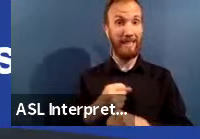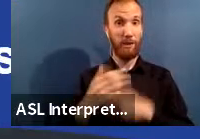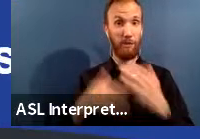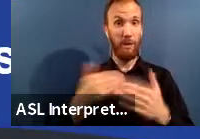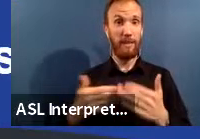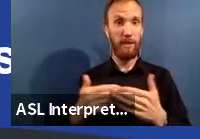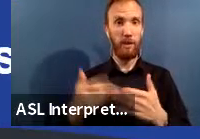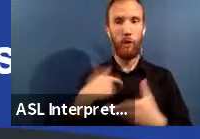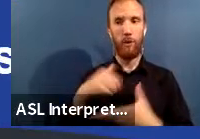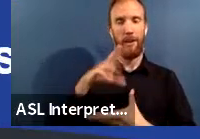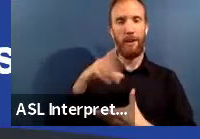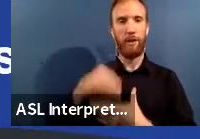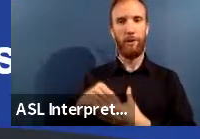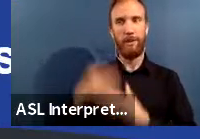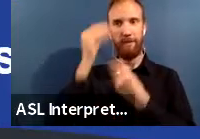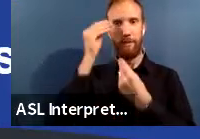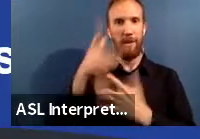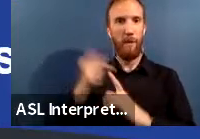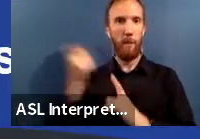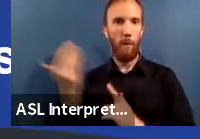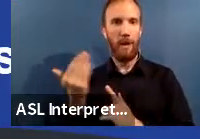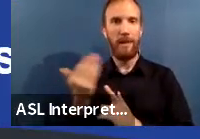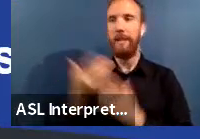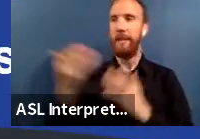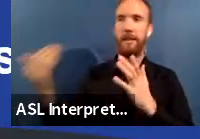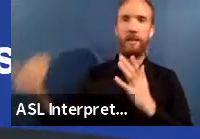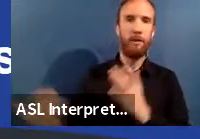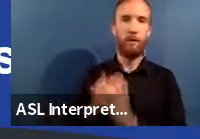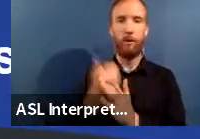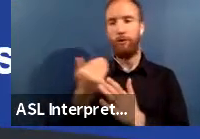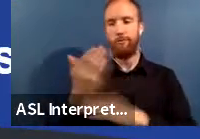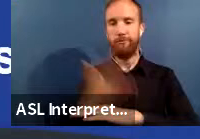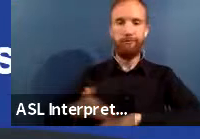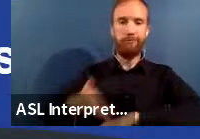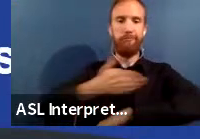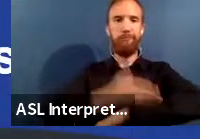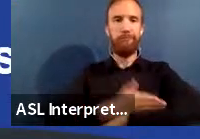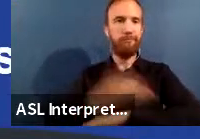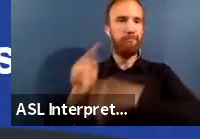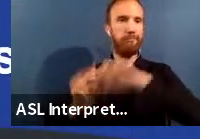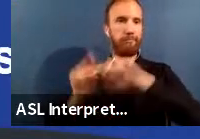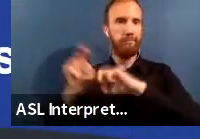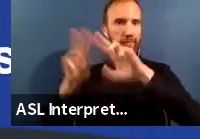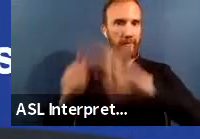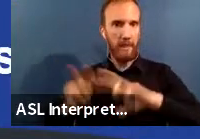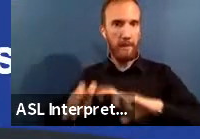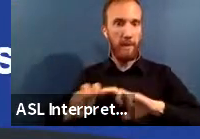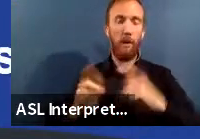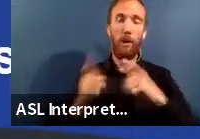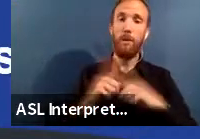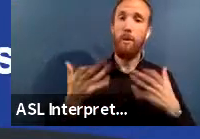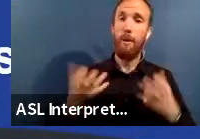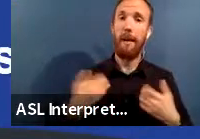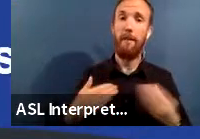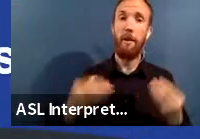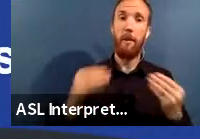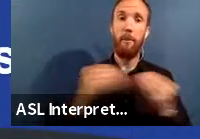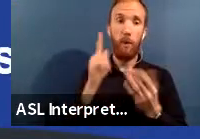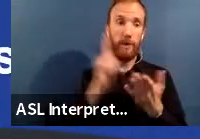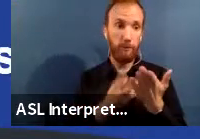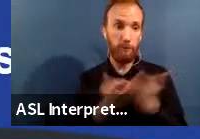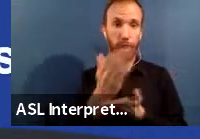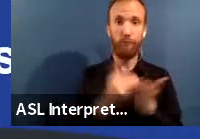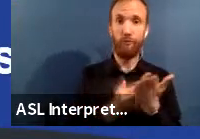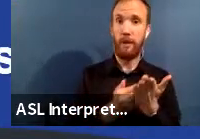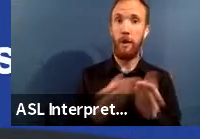from the updated facilities assessments. We also remain committed to increasing transparency and public outreach, and we continue to work with Dr.